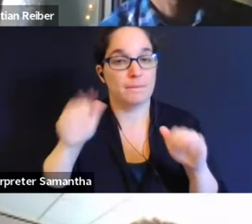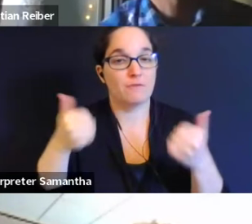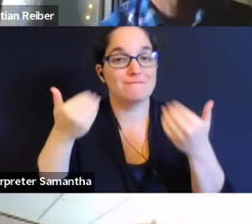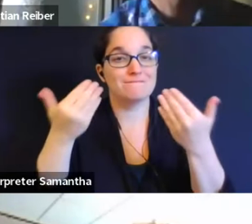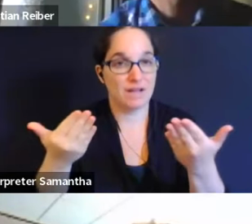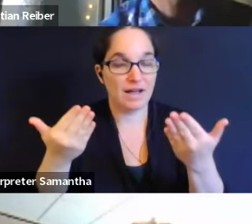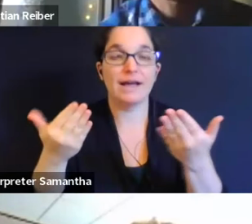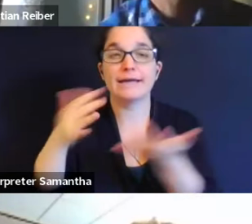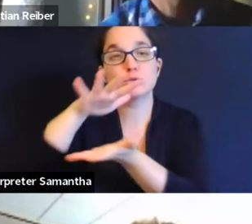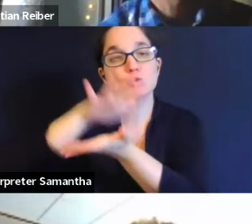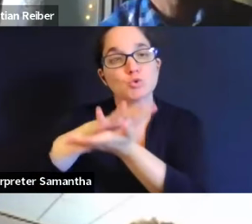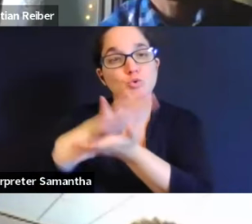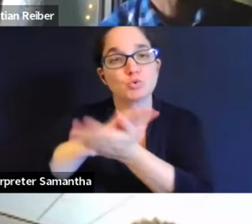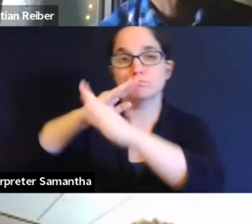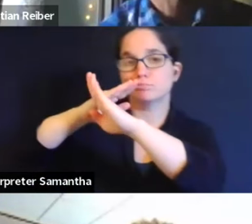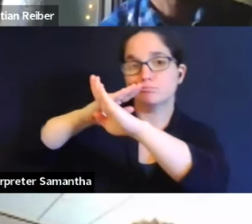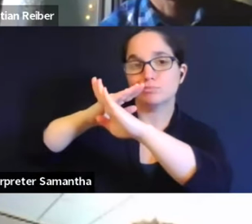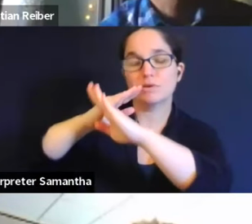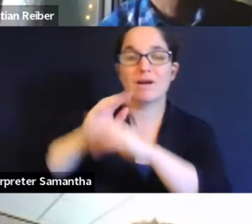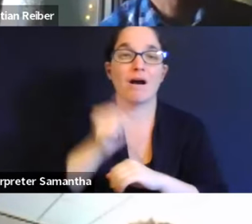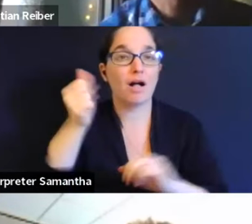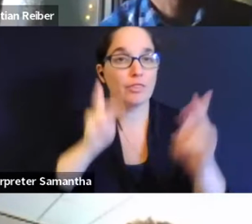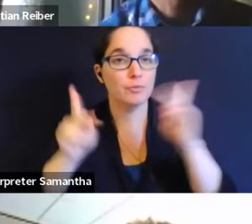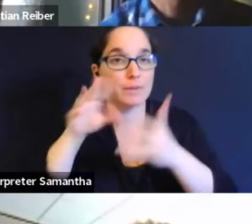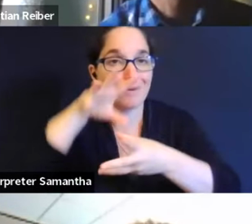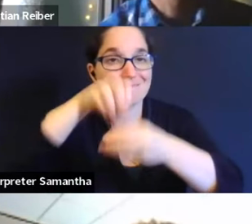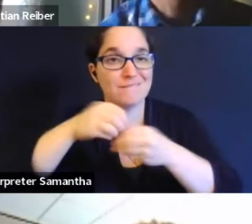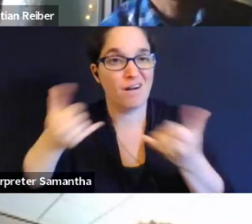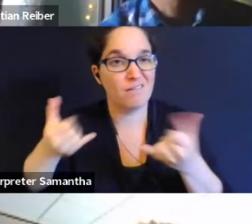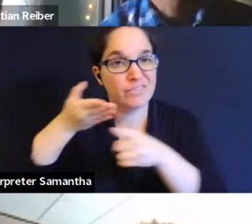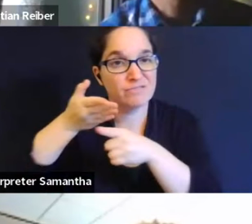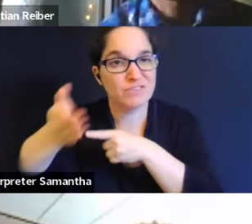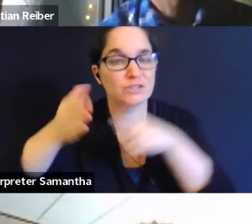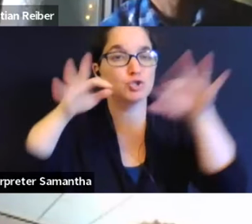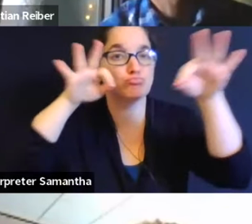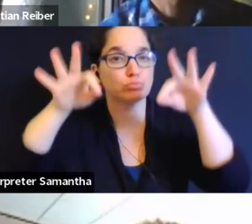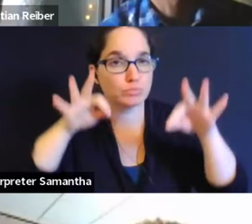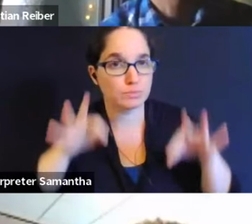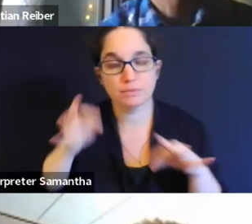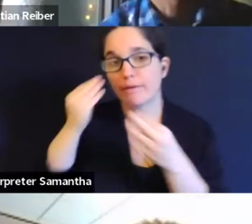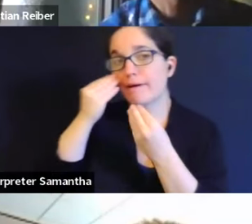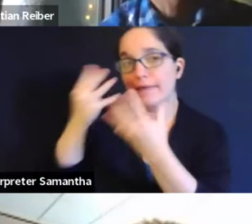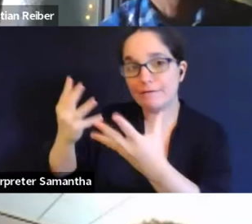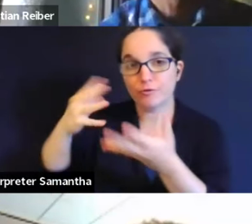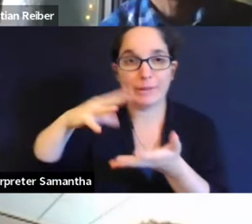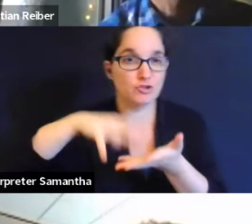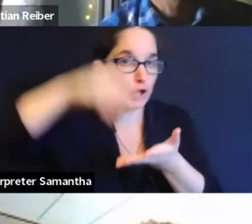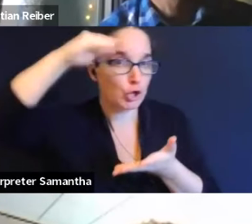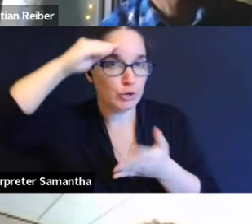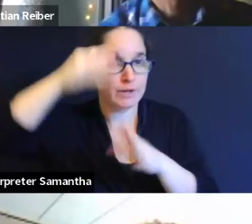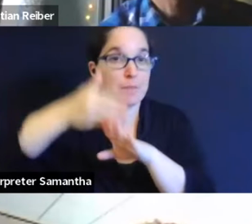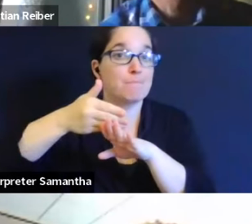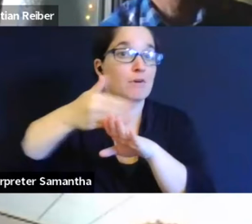school-based prevention, our colleagues in the field, just some information and learning prior to the new school year